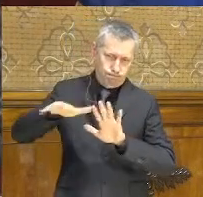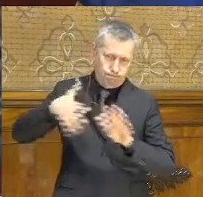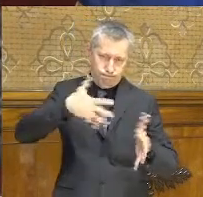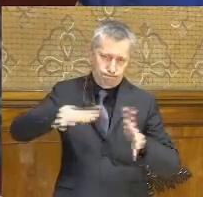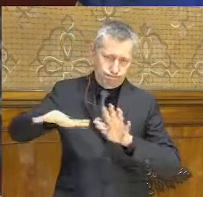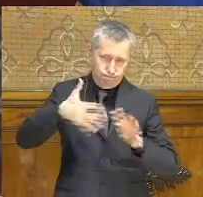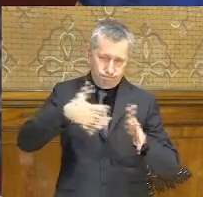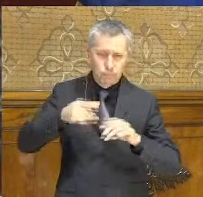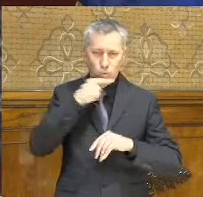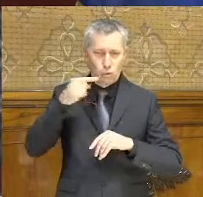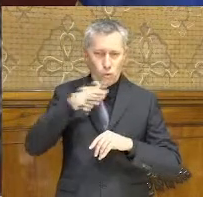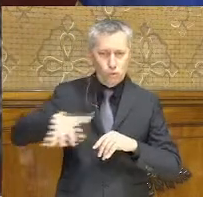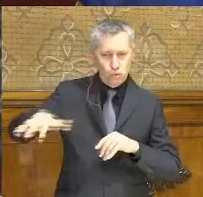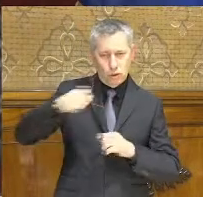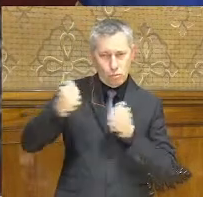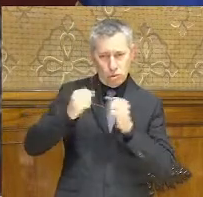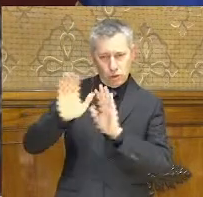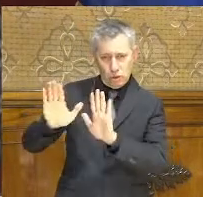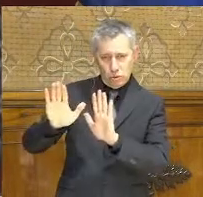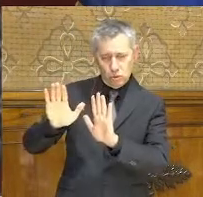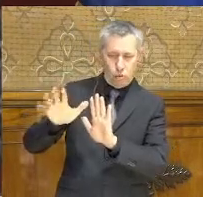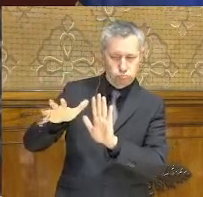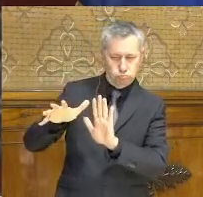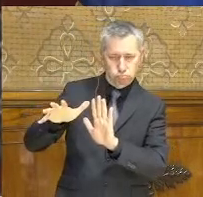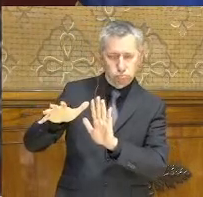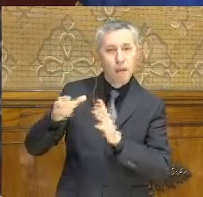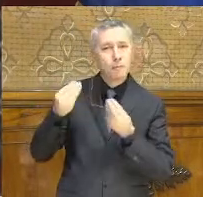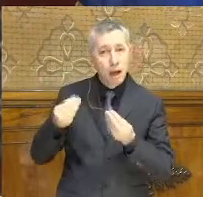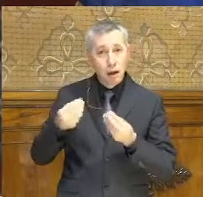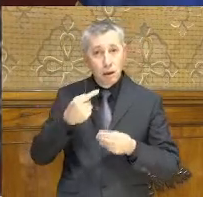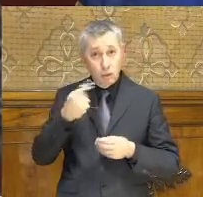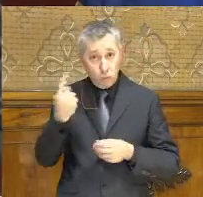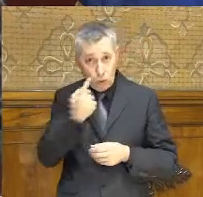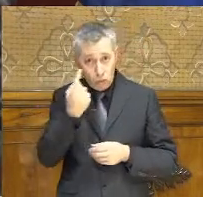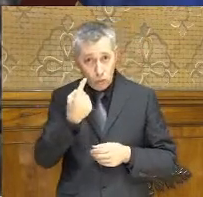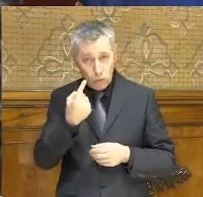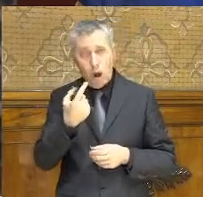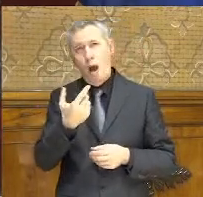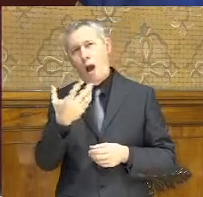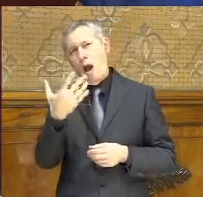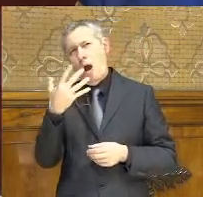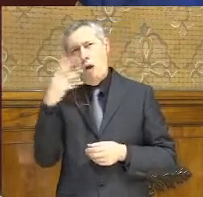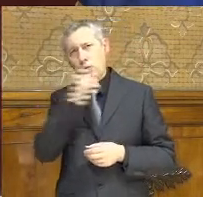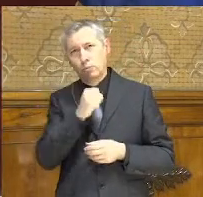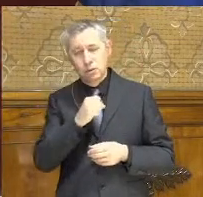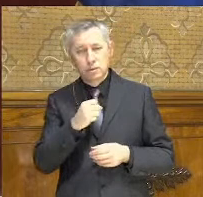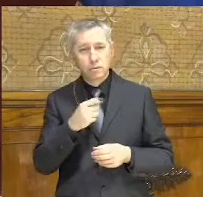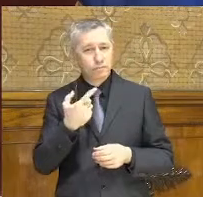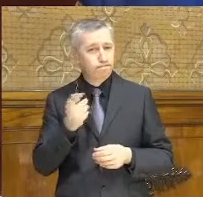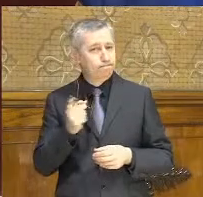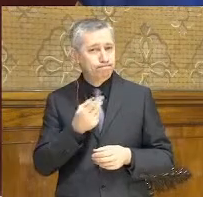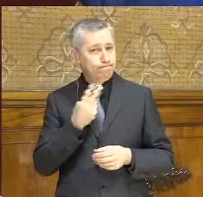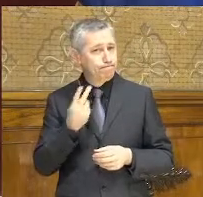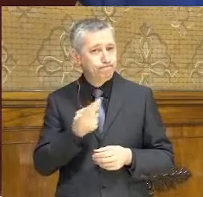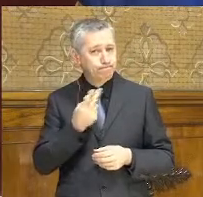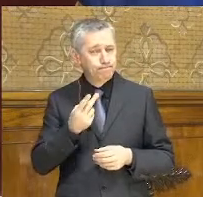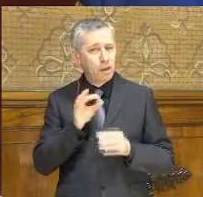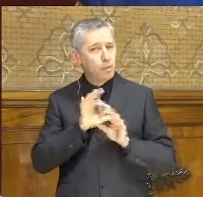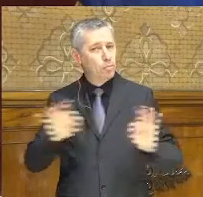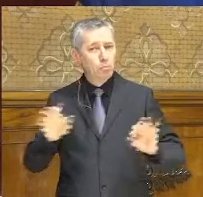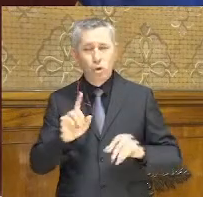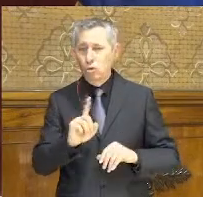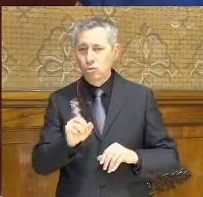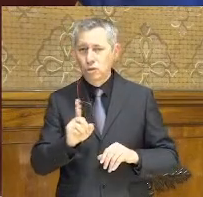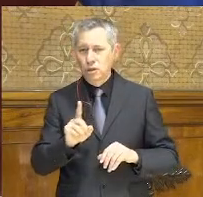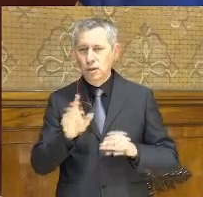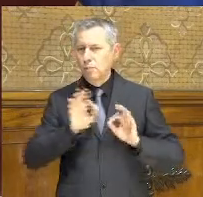knew? How were we so unprepared for something we already knew? And that is, I think, the crux where